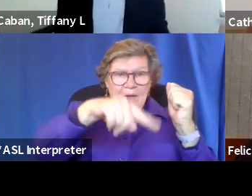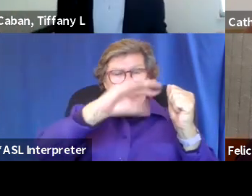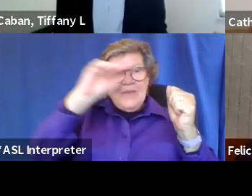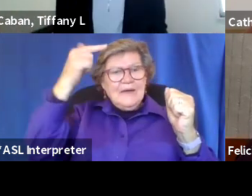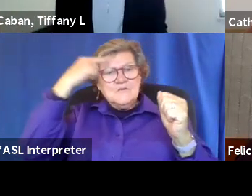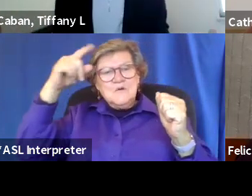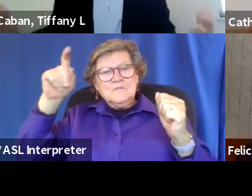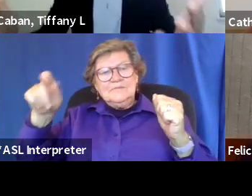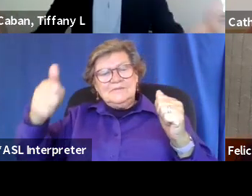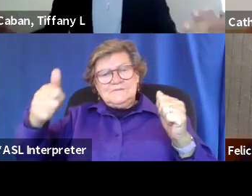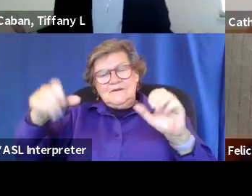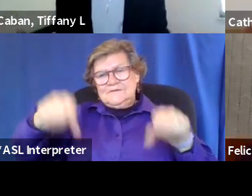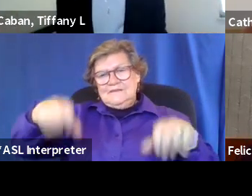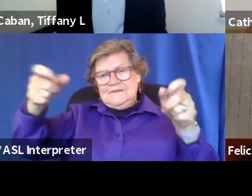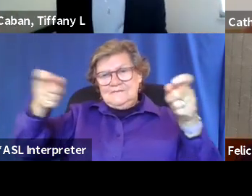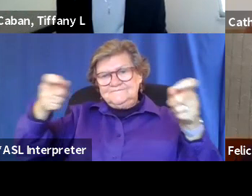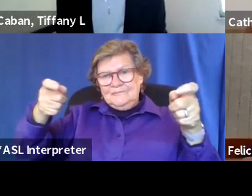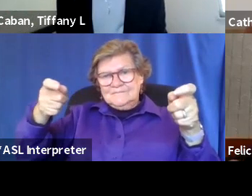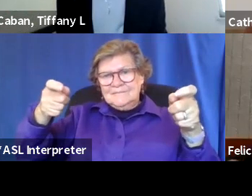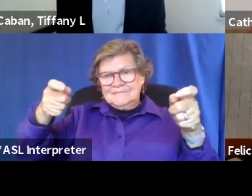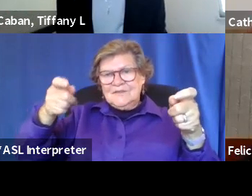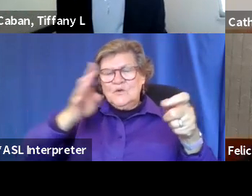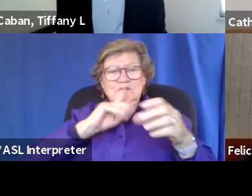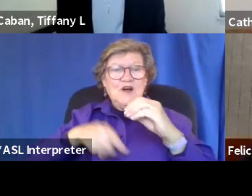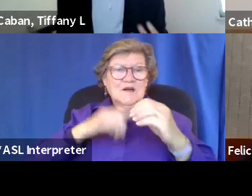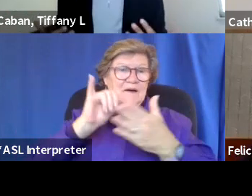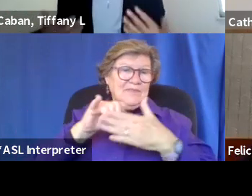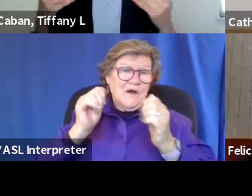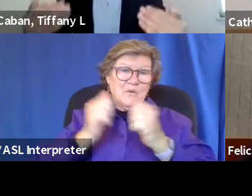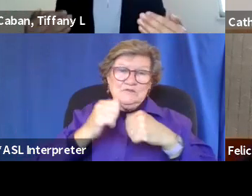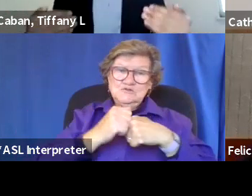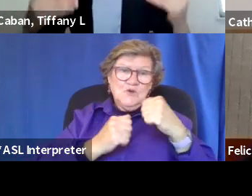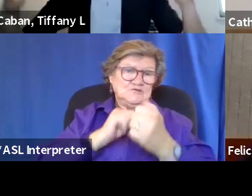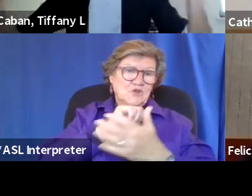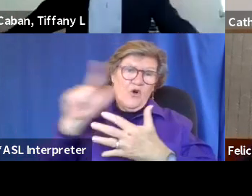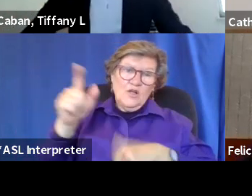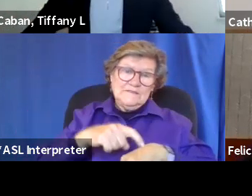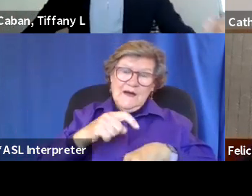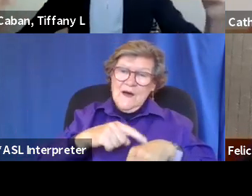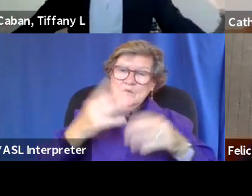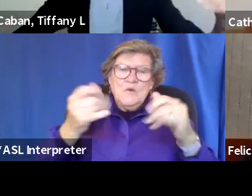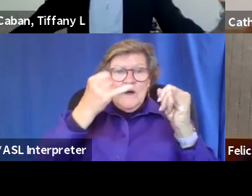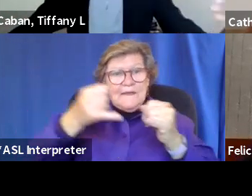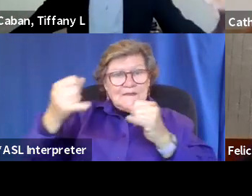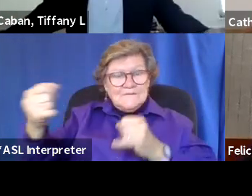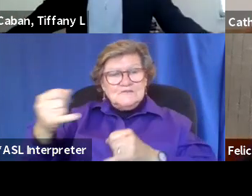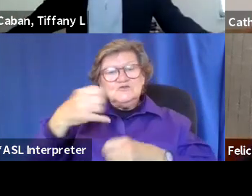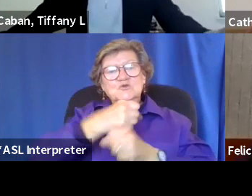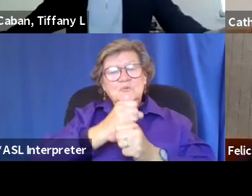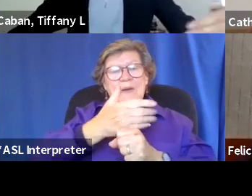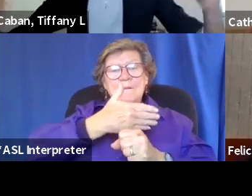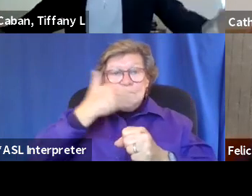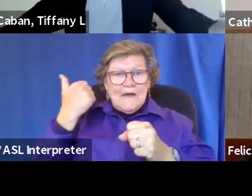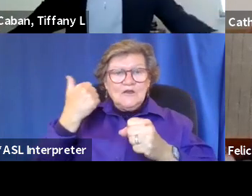control of on a system-wide scale. We talk about this with street infrastructure all the time, taking different, right? Like, we want individuals to make better, safer